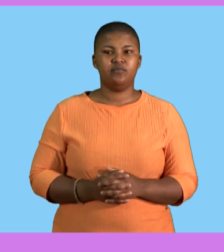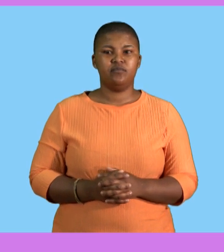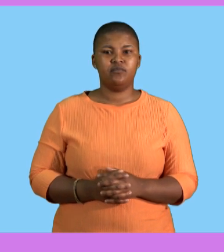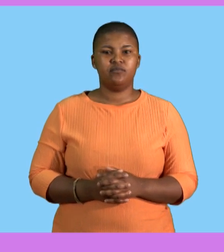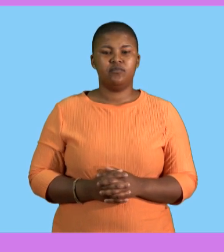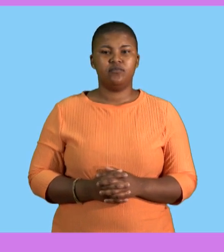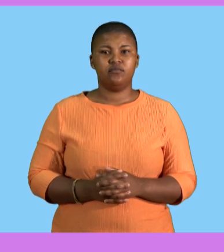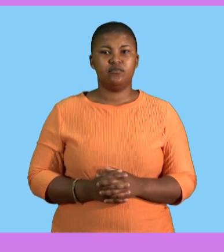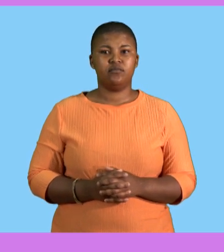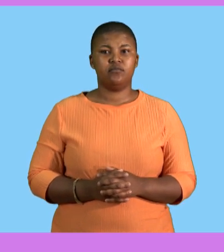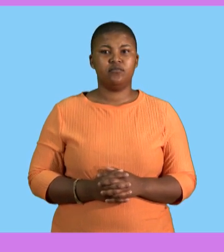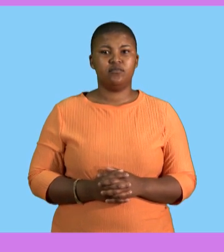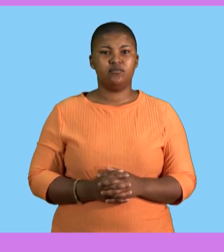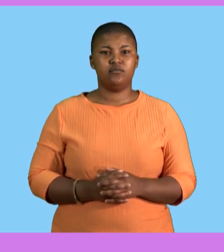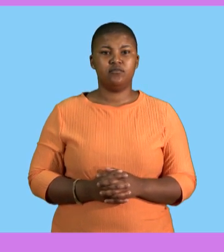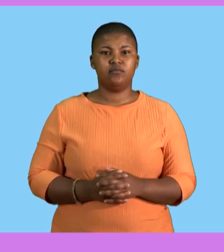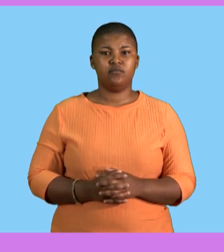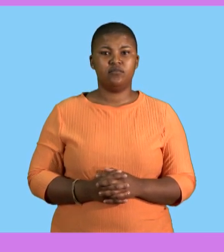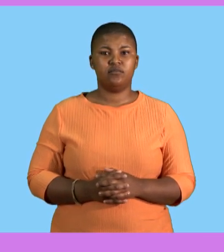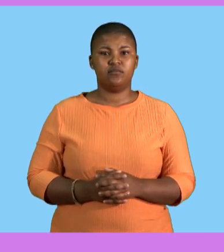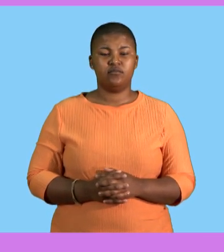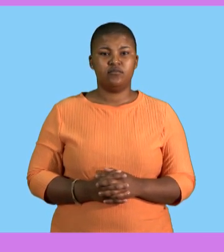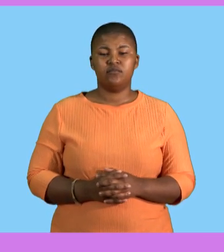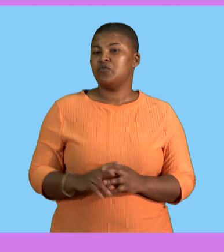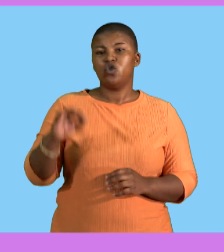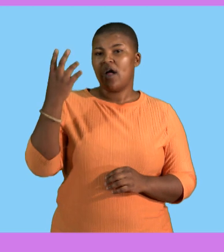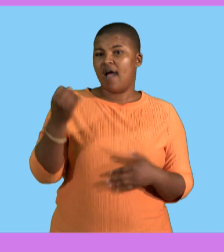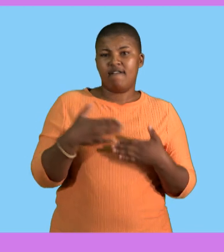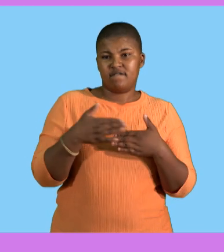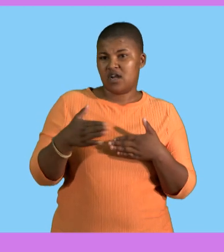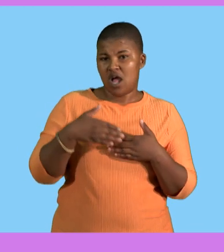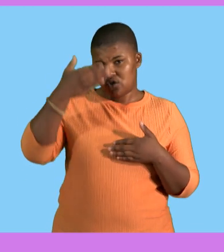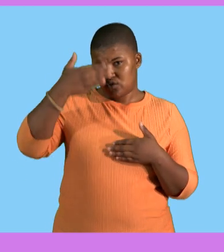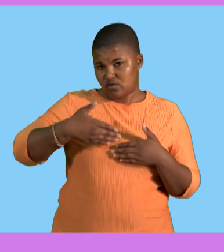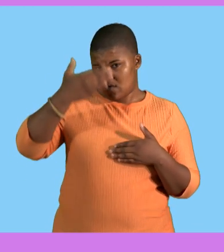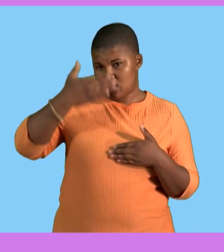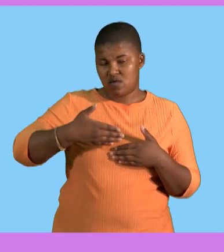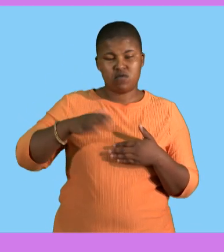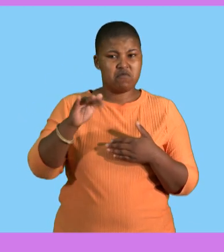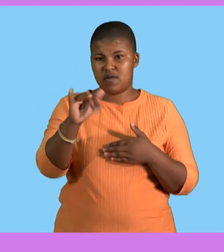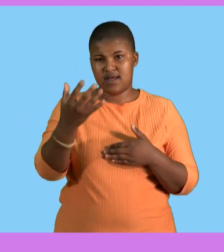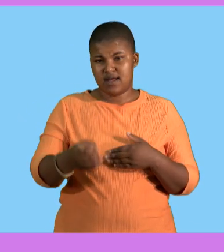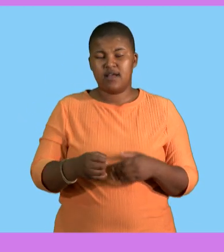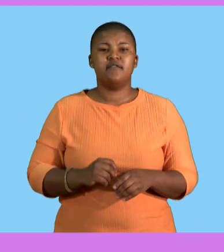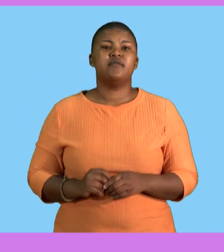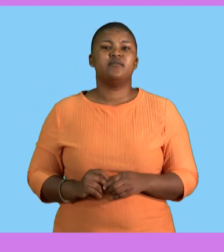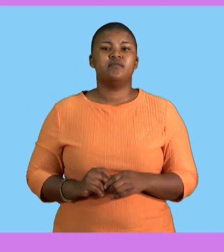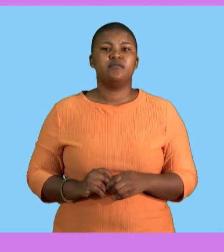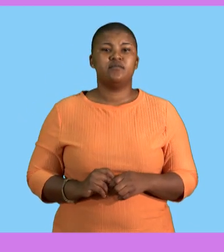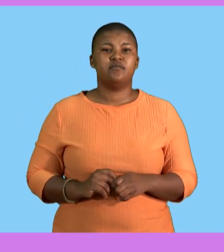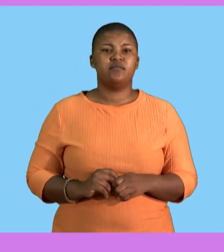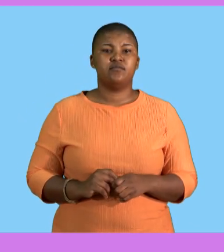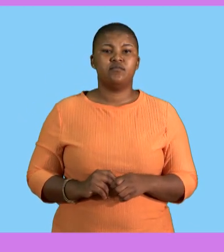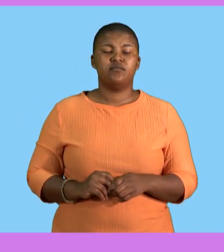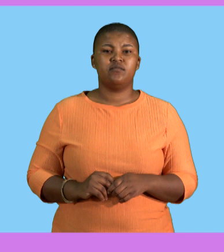Okay, so we know going outside there's no front door, so we don't know where he wants